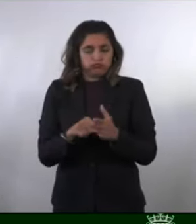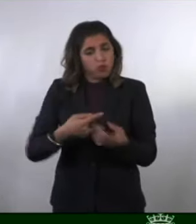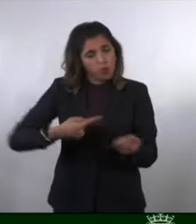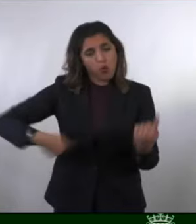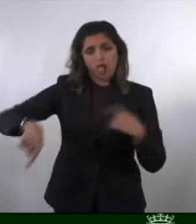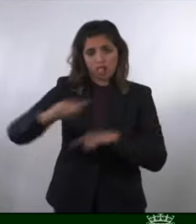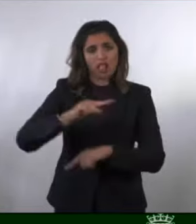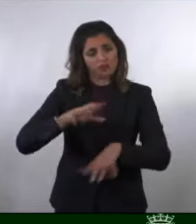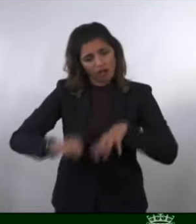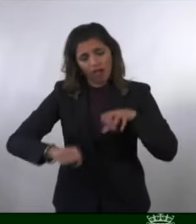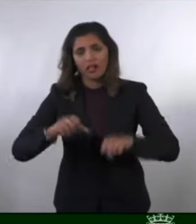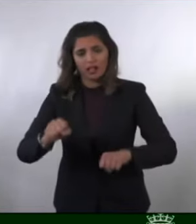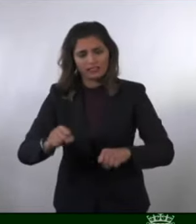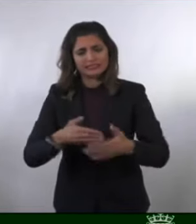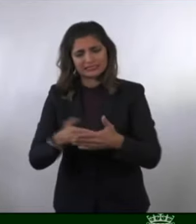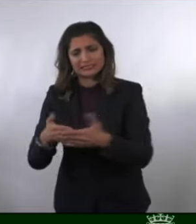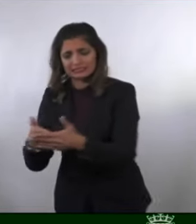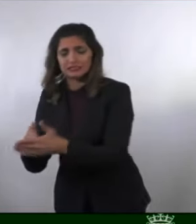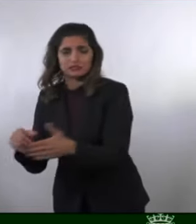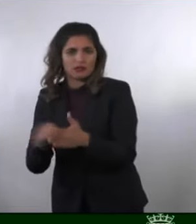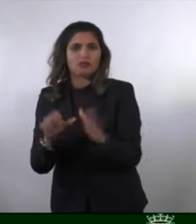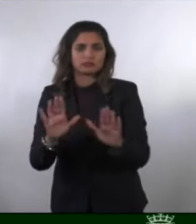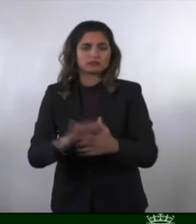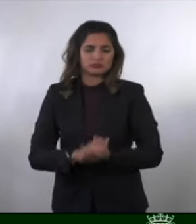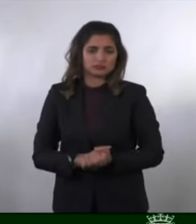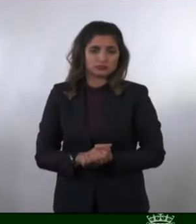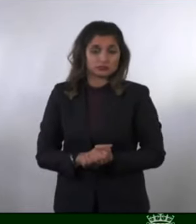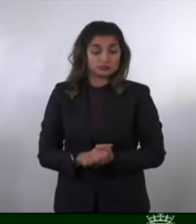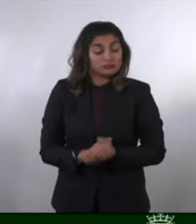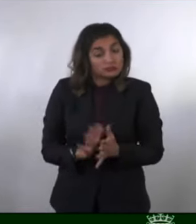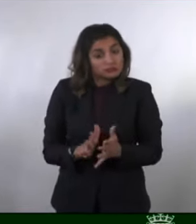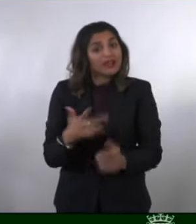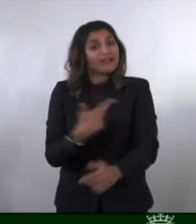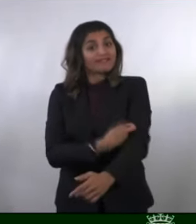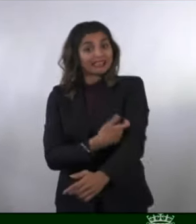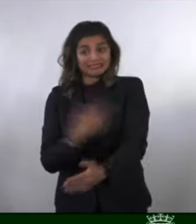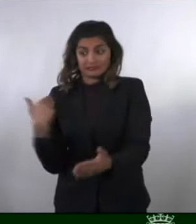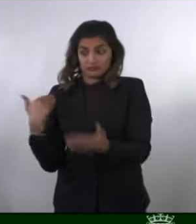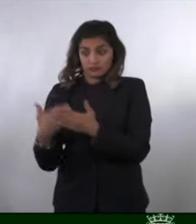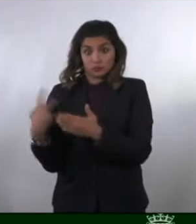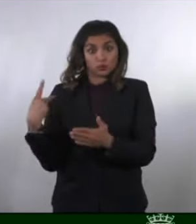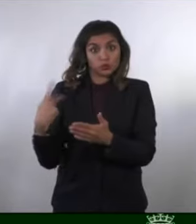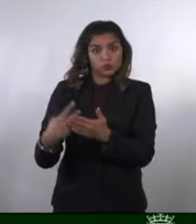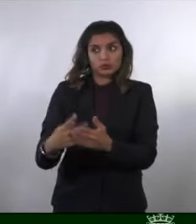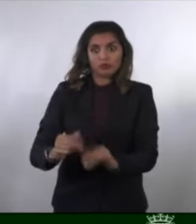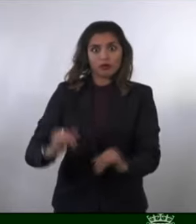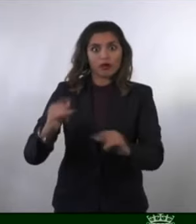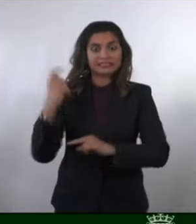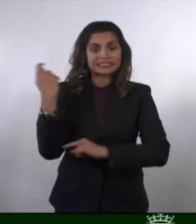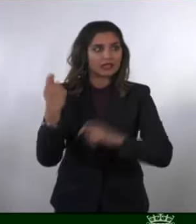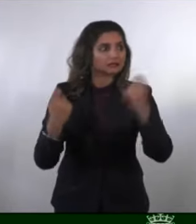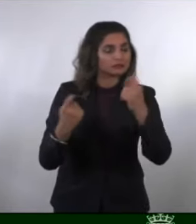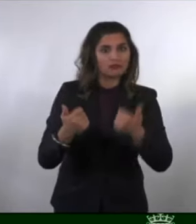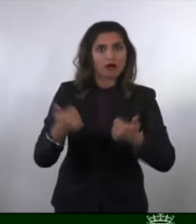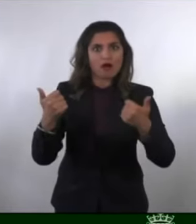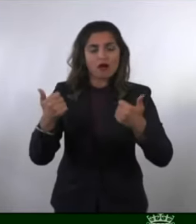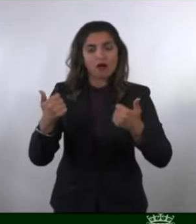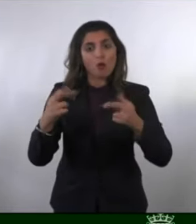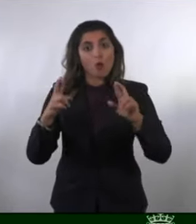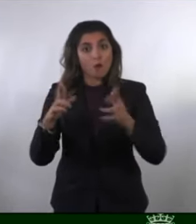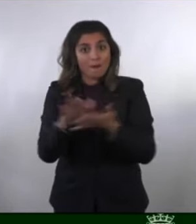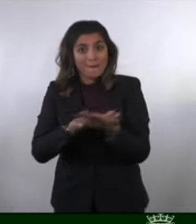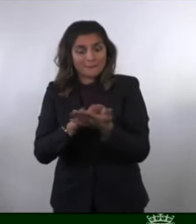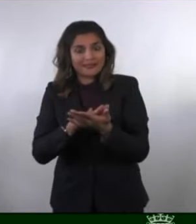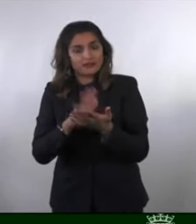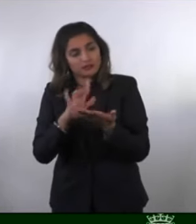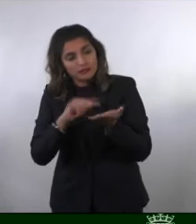on vaccines that we've seen over the past fortnight, taken together, offers some hope about the way we can get out of